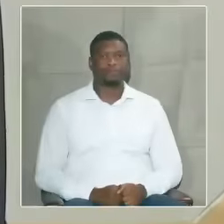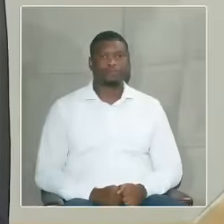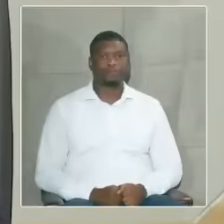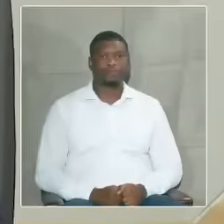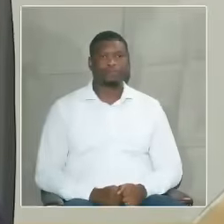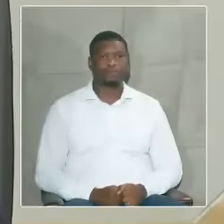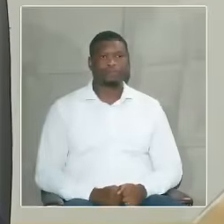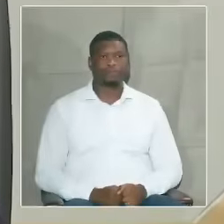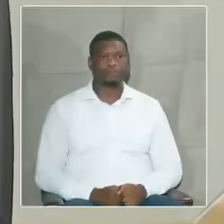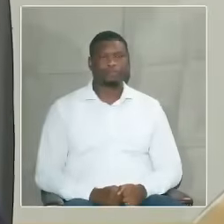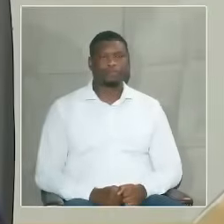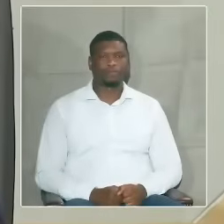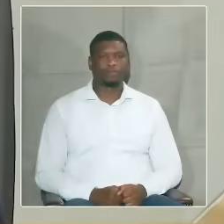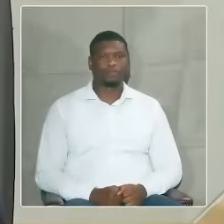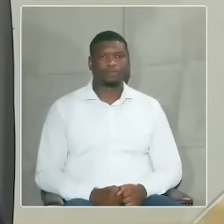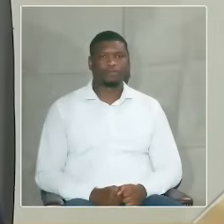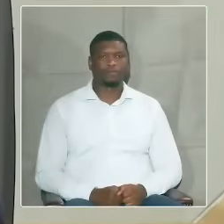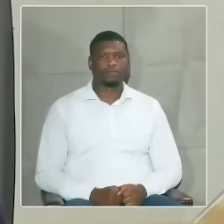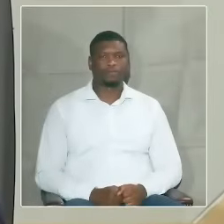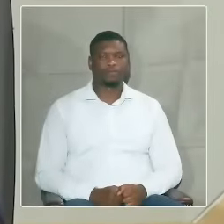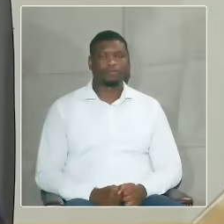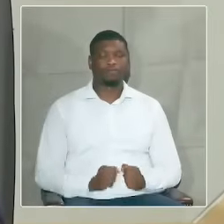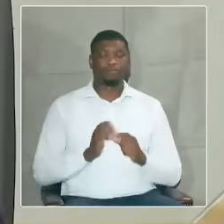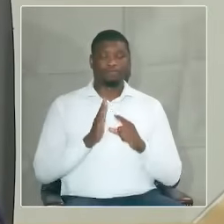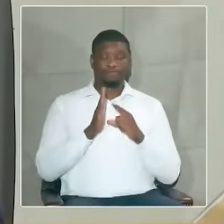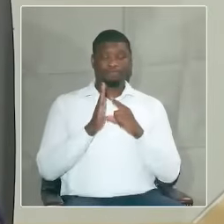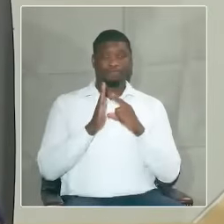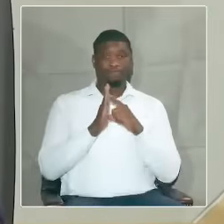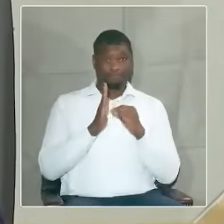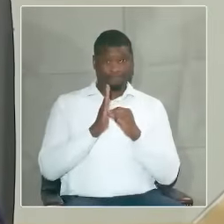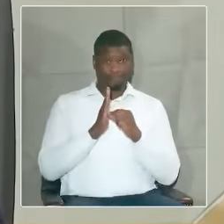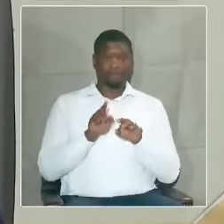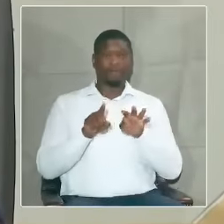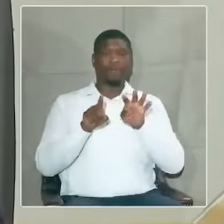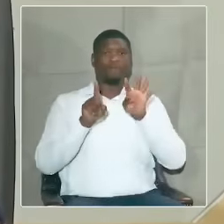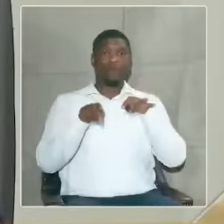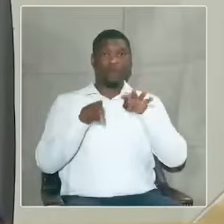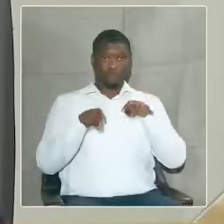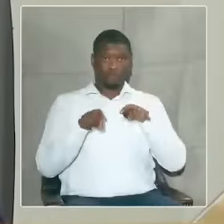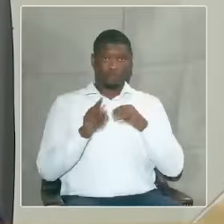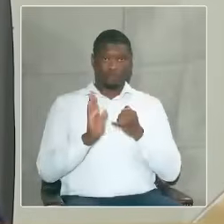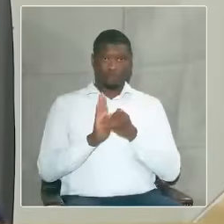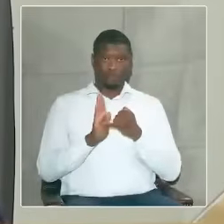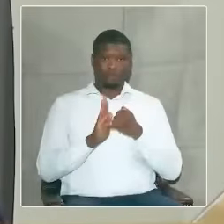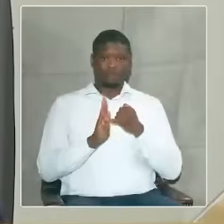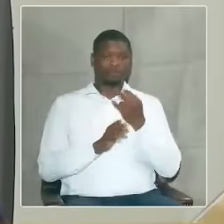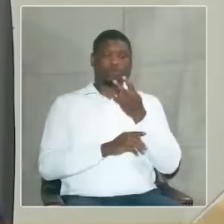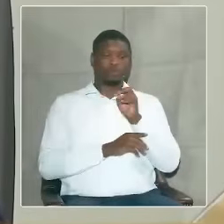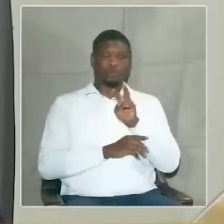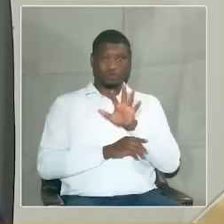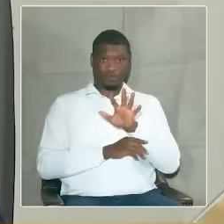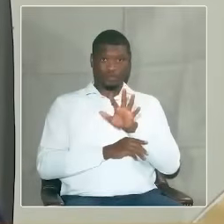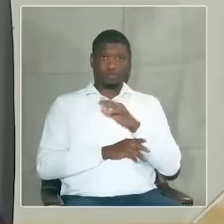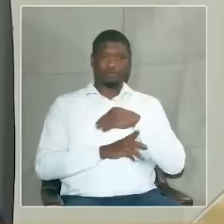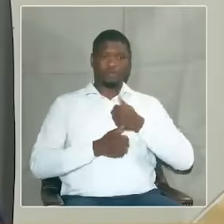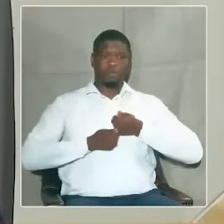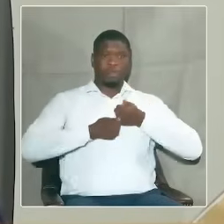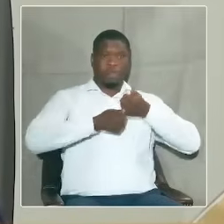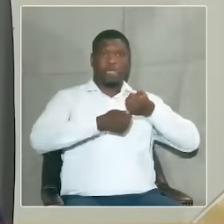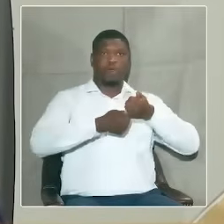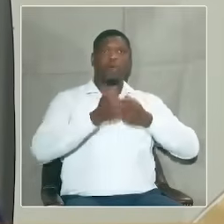Yeah, I returned to the office on the 14th of January 2025.